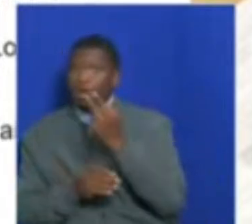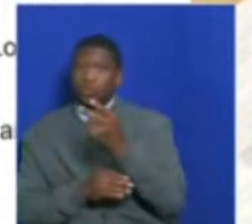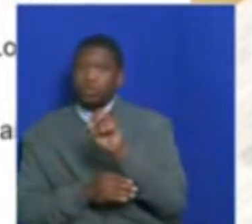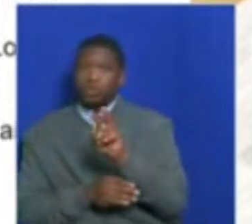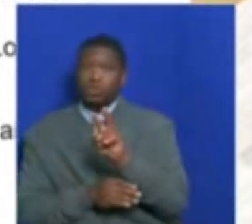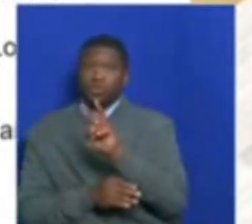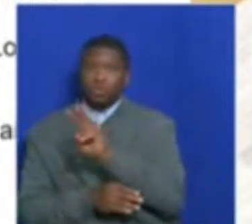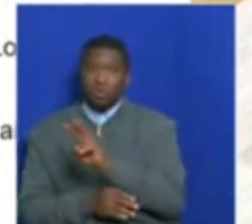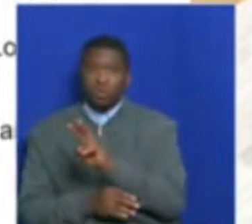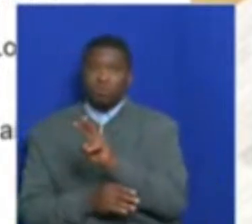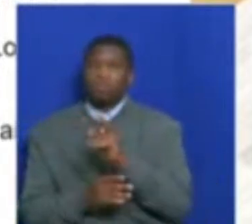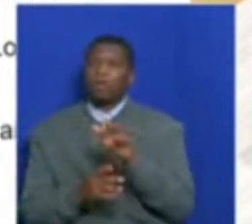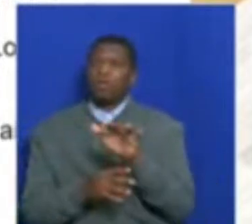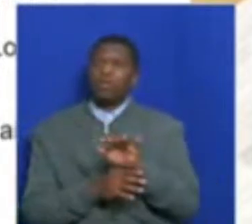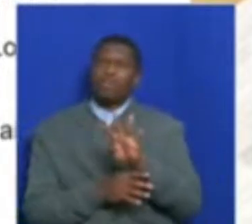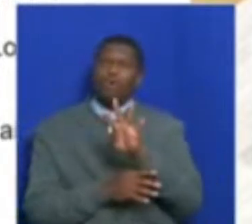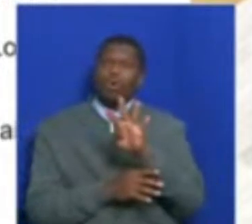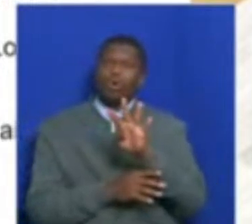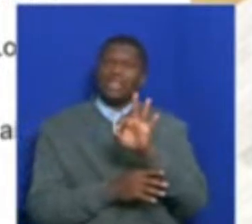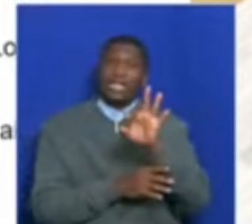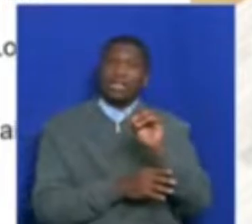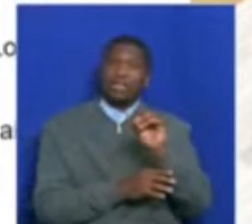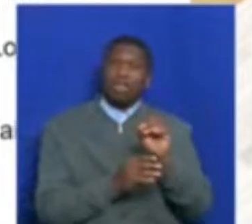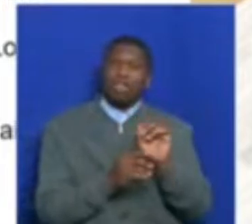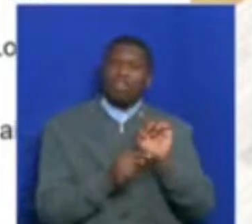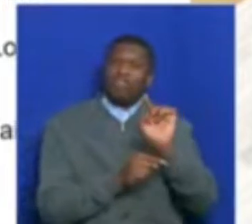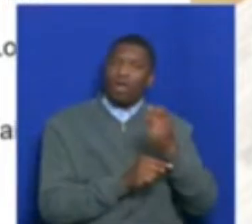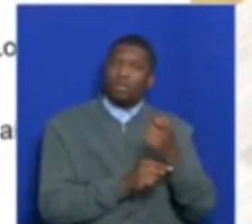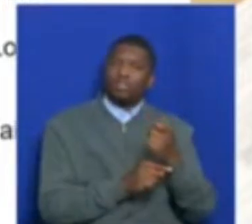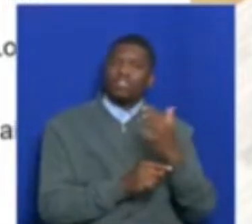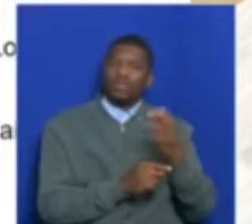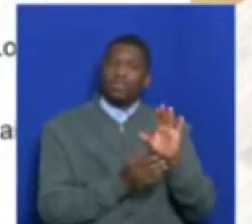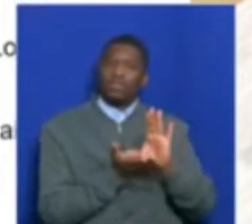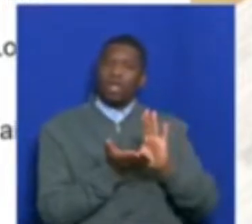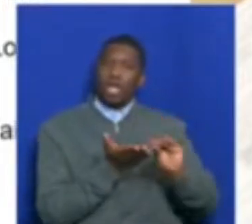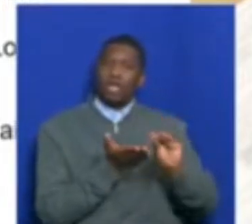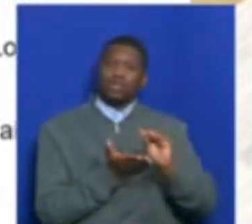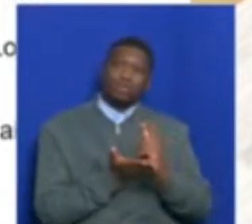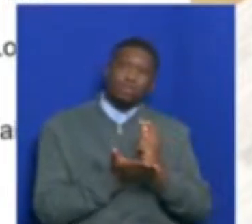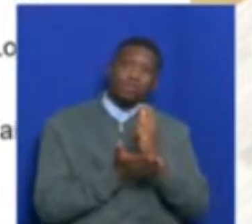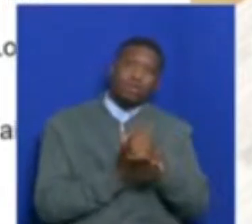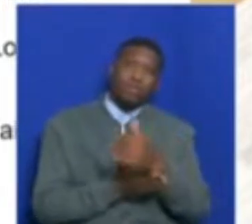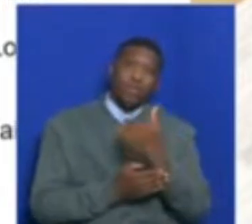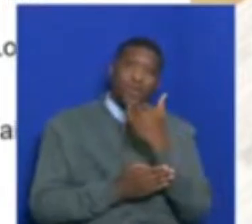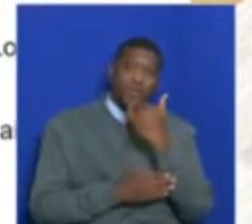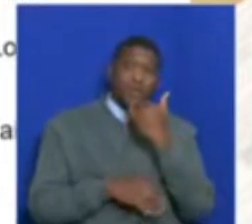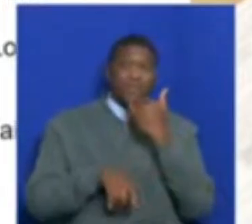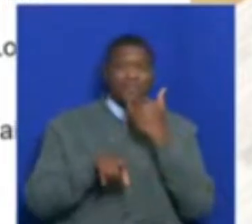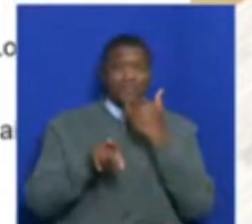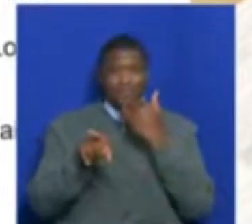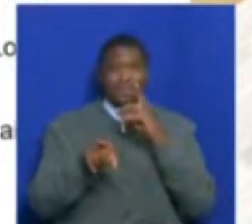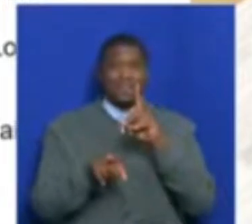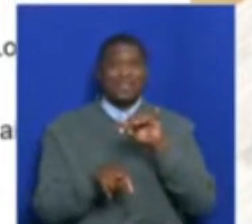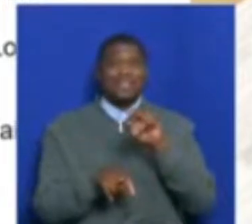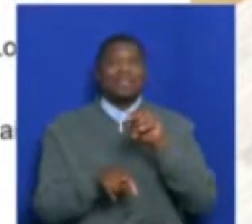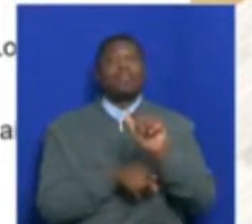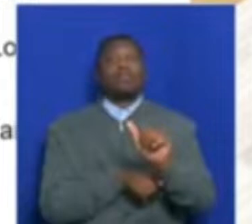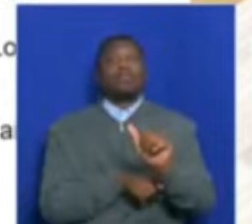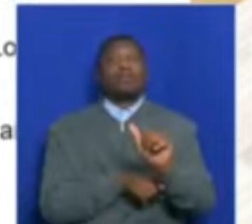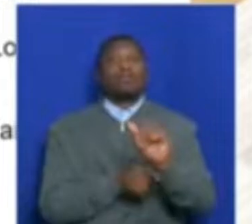was deposited in cash into the accounts of Lieutenant Colonel Dina Govender and his wife. Can I stop you then? Can we go to